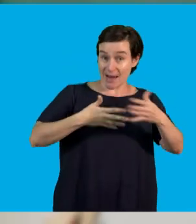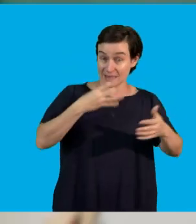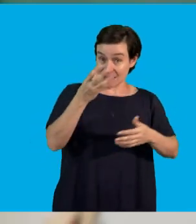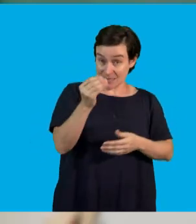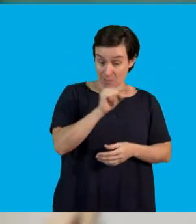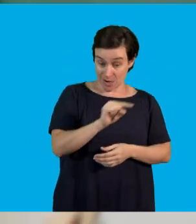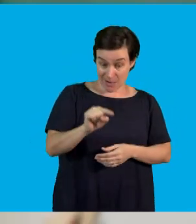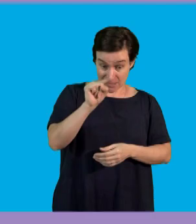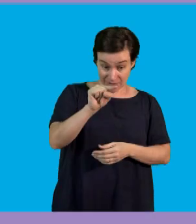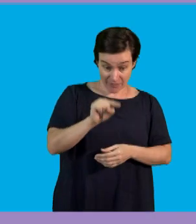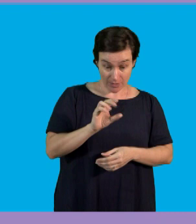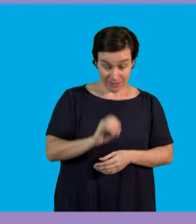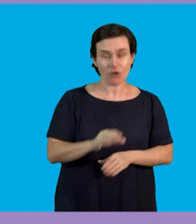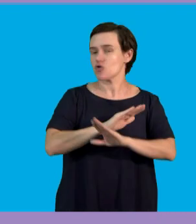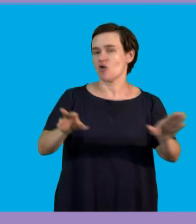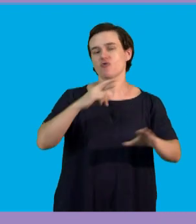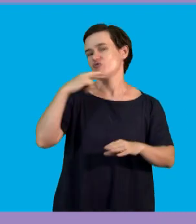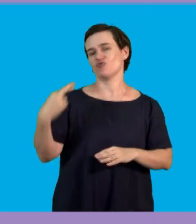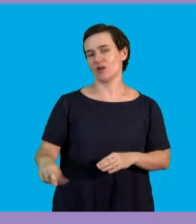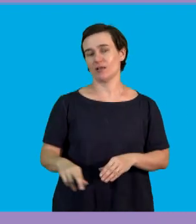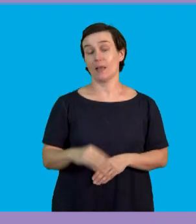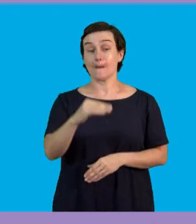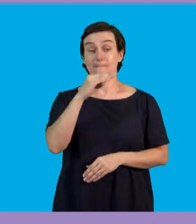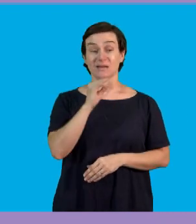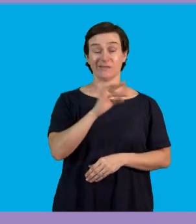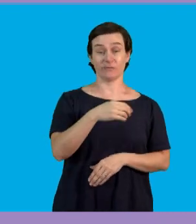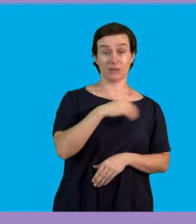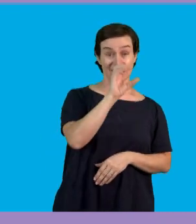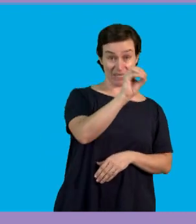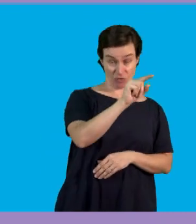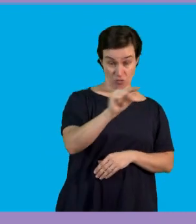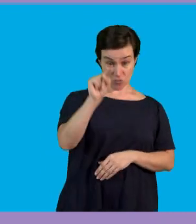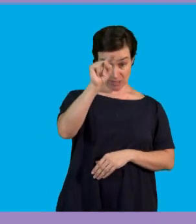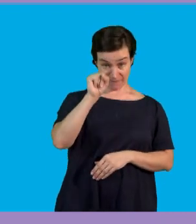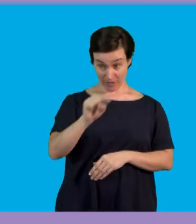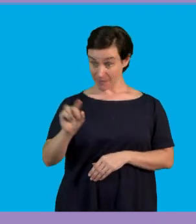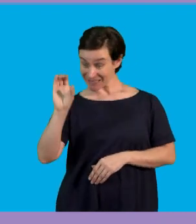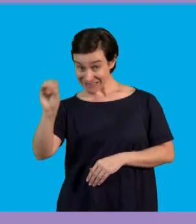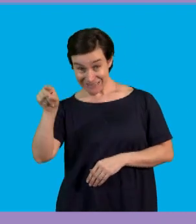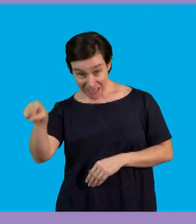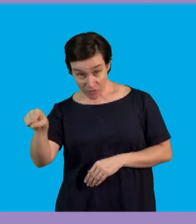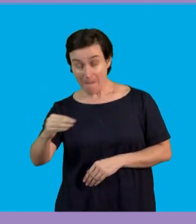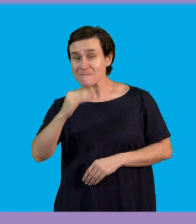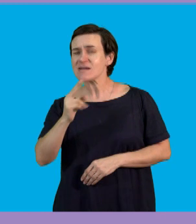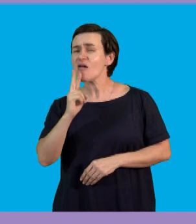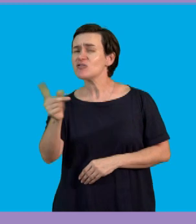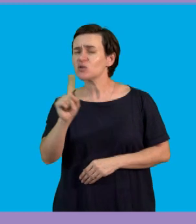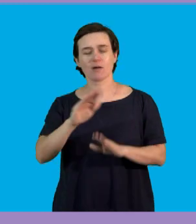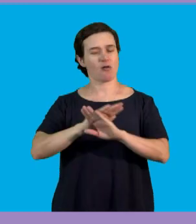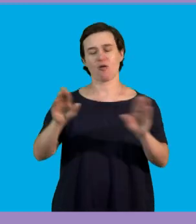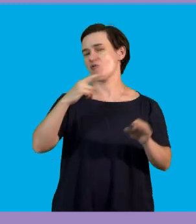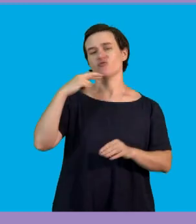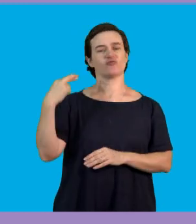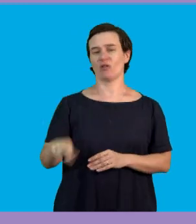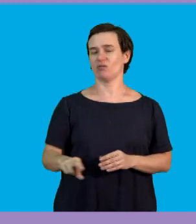if I say 0 divided by 0, I am dividing by 0, which means that the answer will